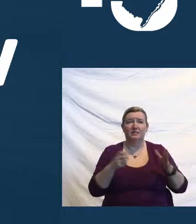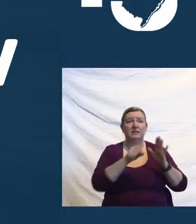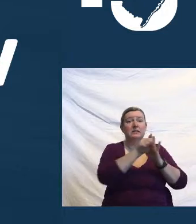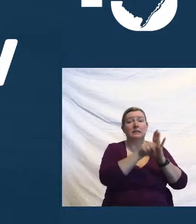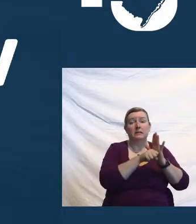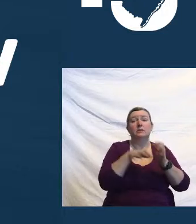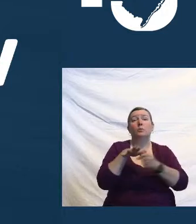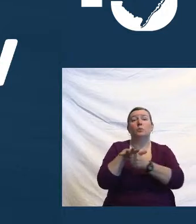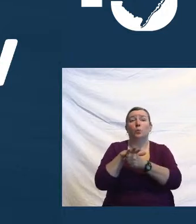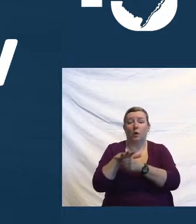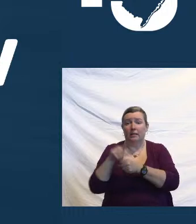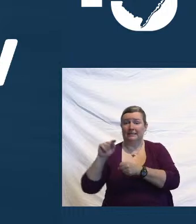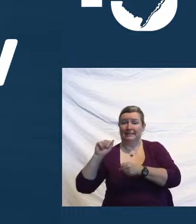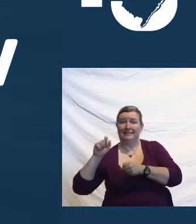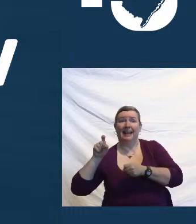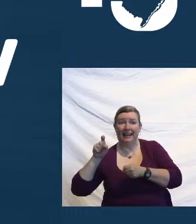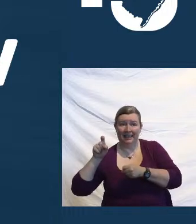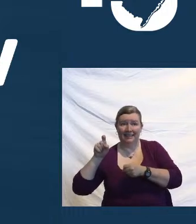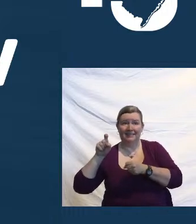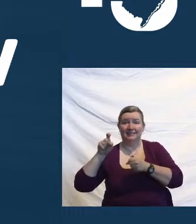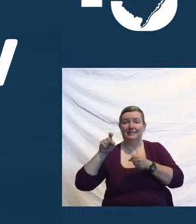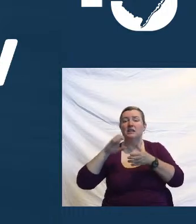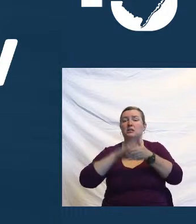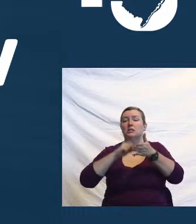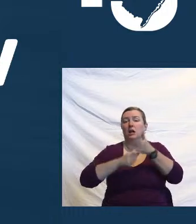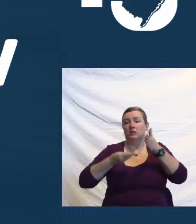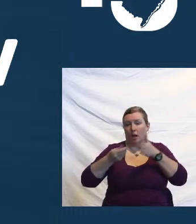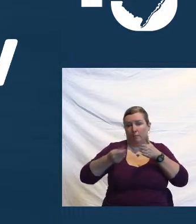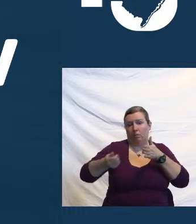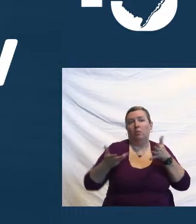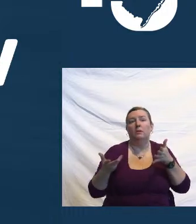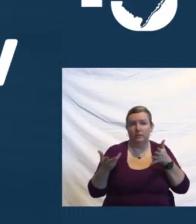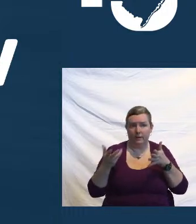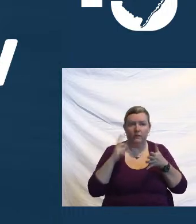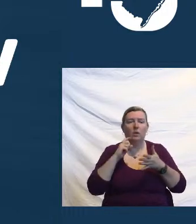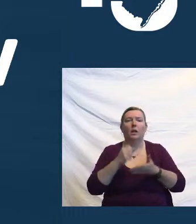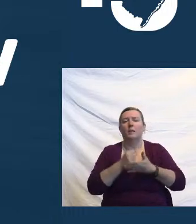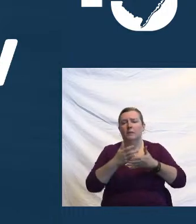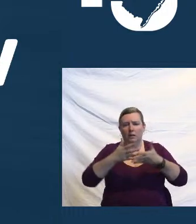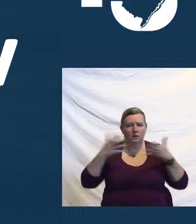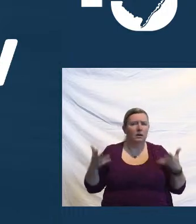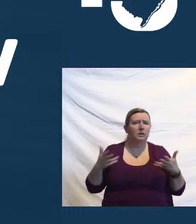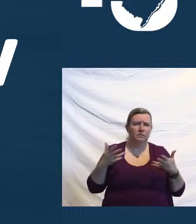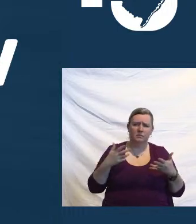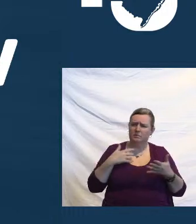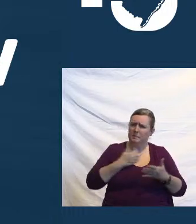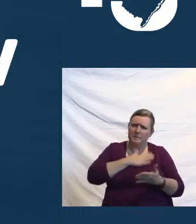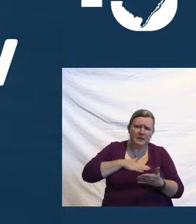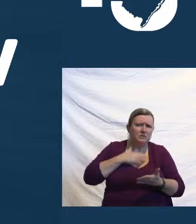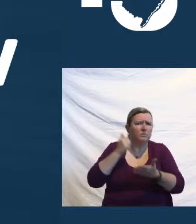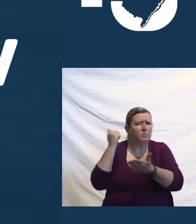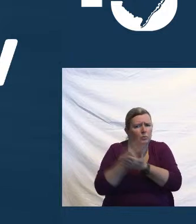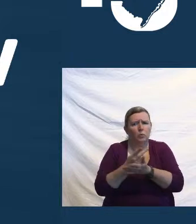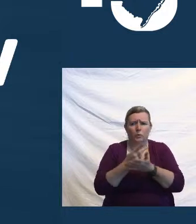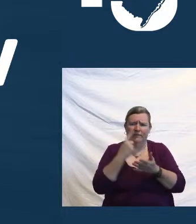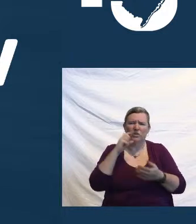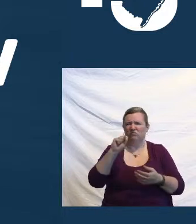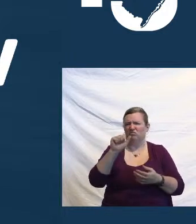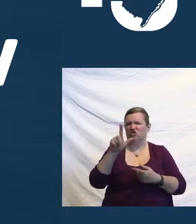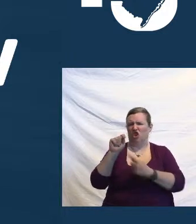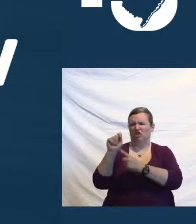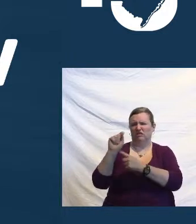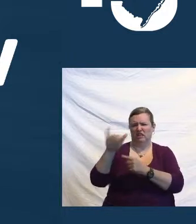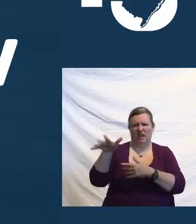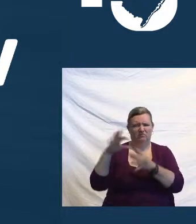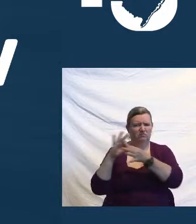well. Now let's get this done and get tax relief into the hands of our middle class, as well as making child care more affordable